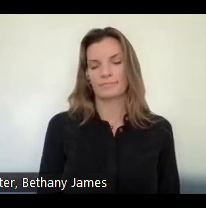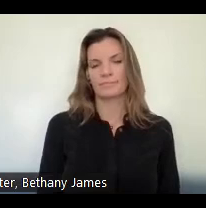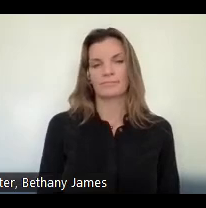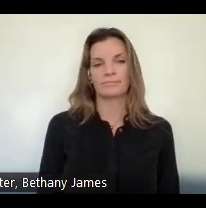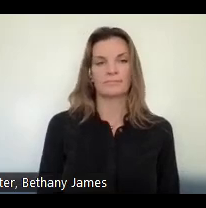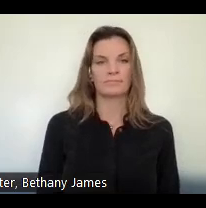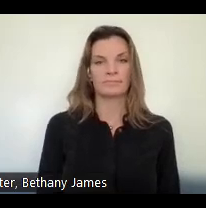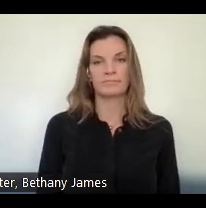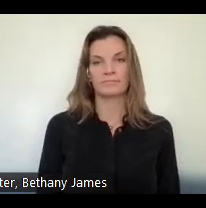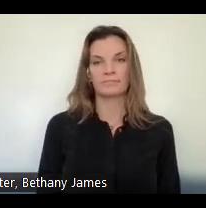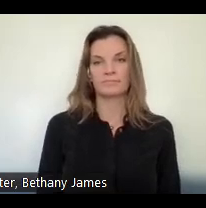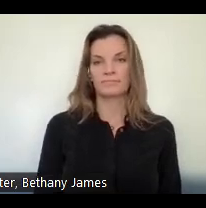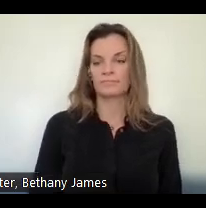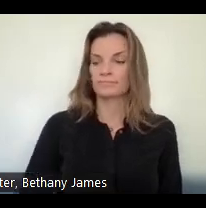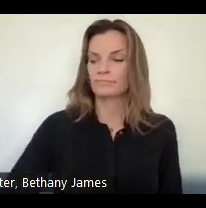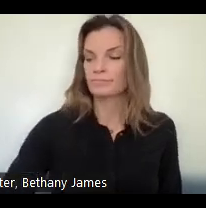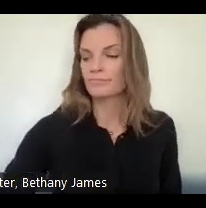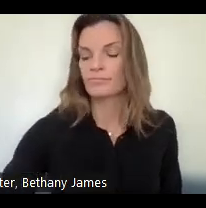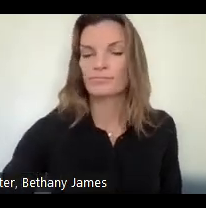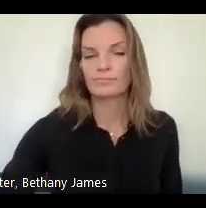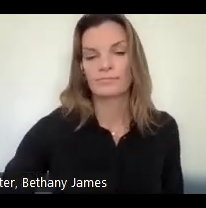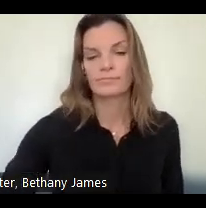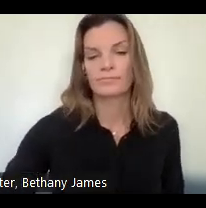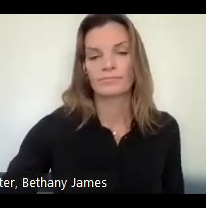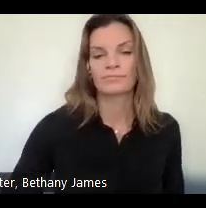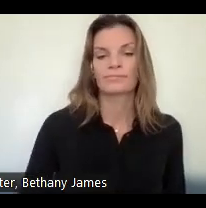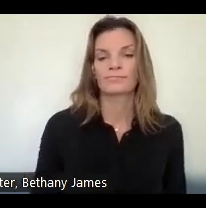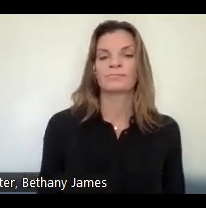Now, let's talk a little about communication.